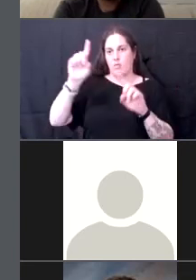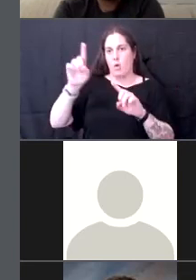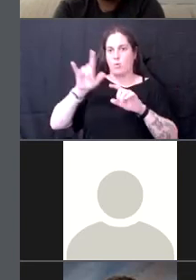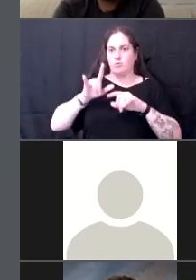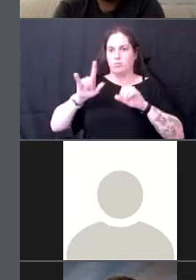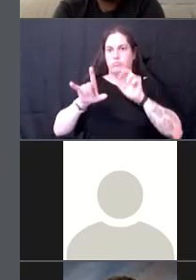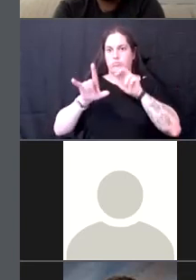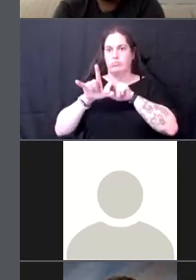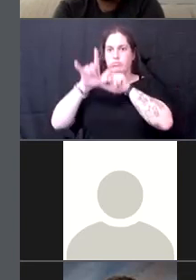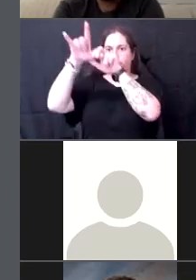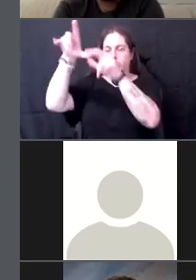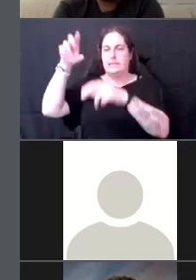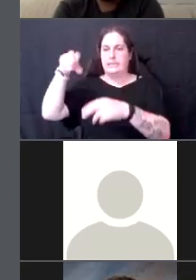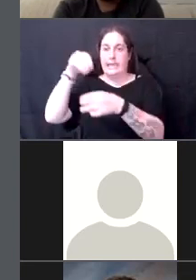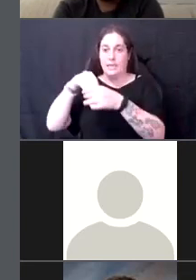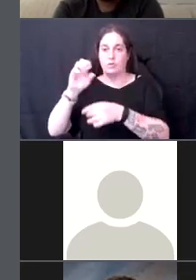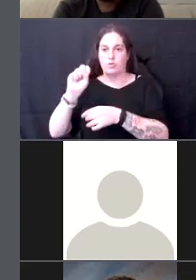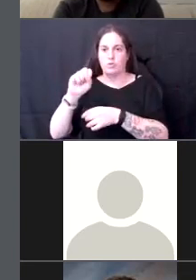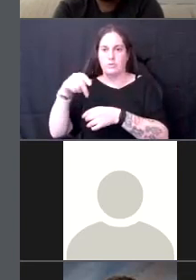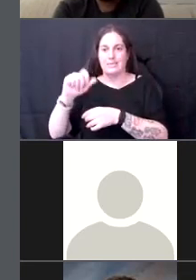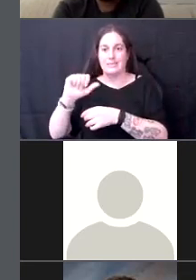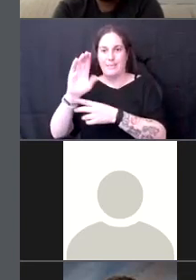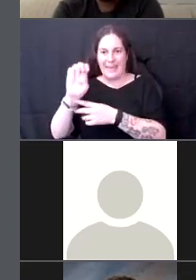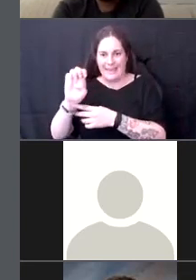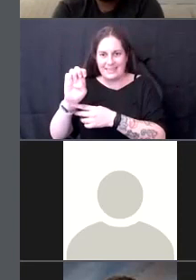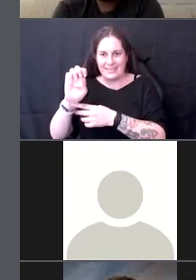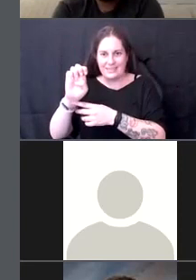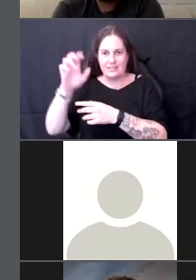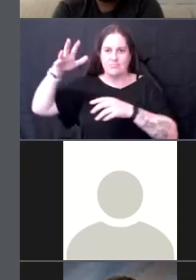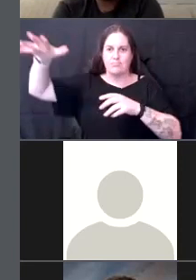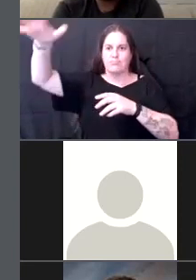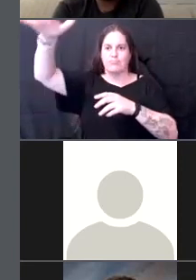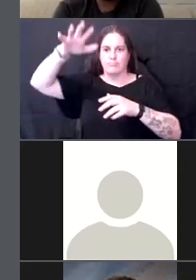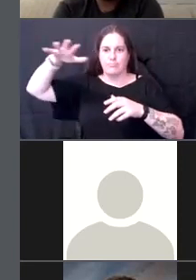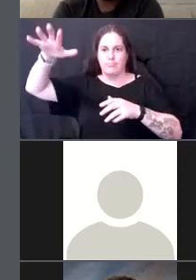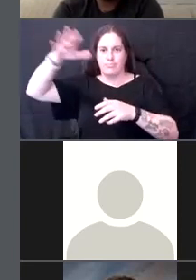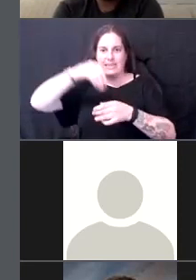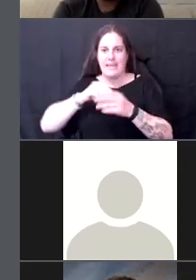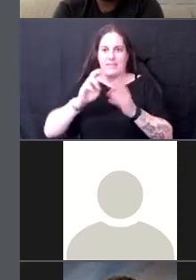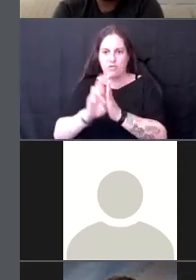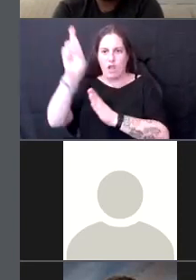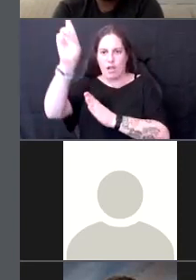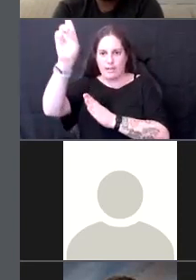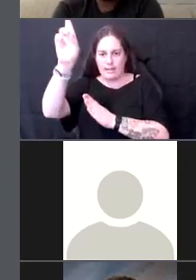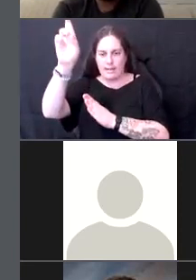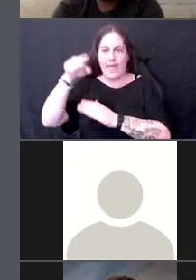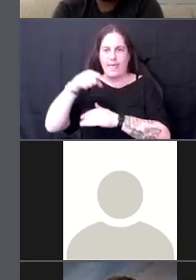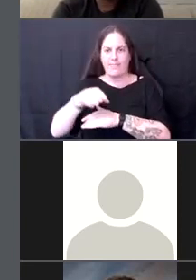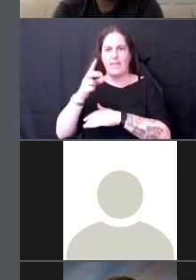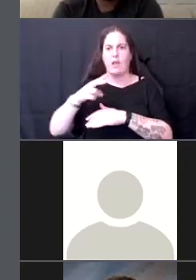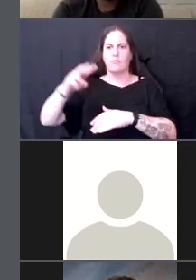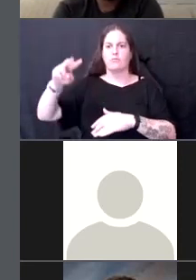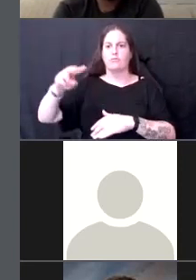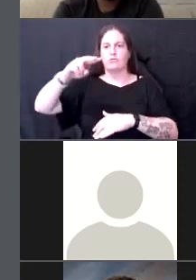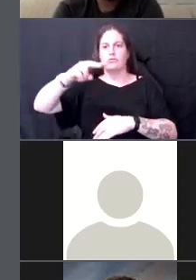you see that they're floating all around, because there is reduced gravity, but there is